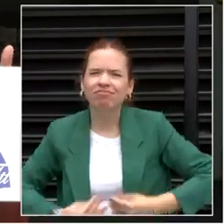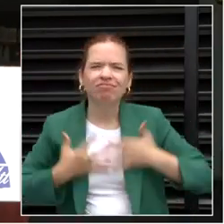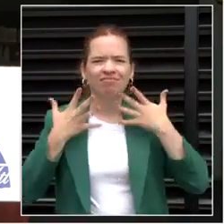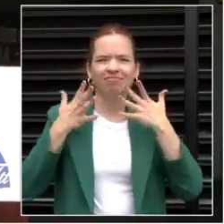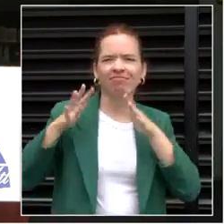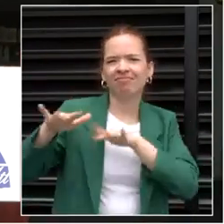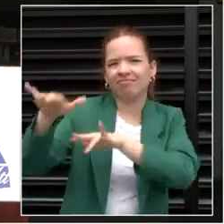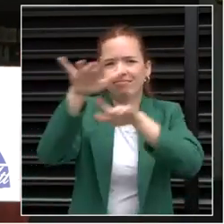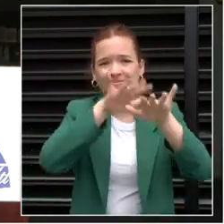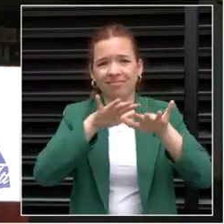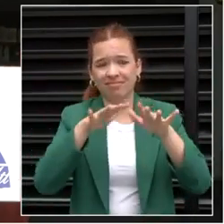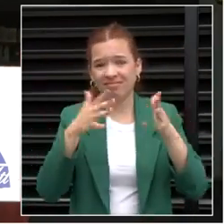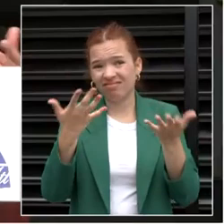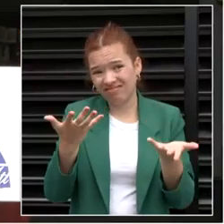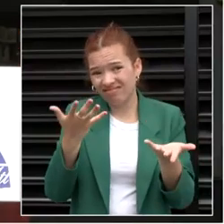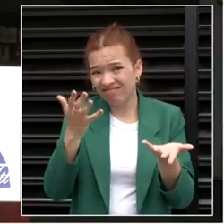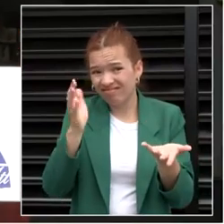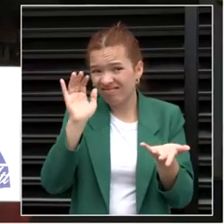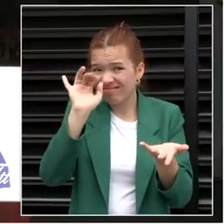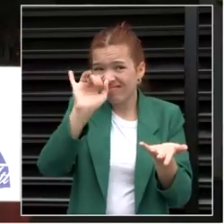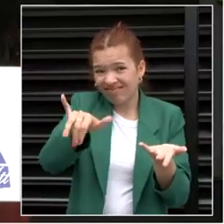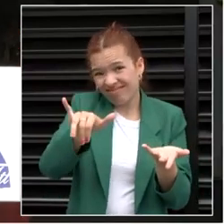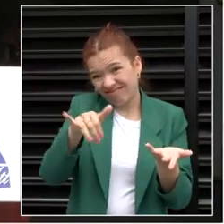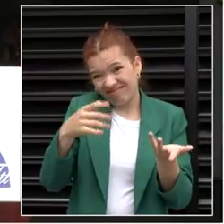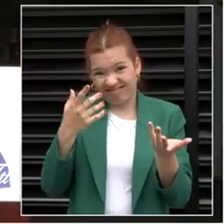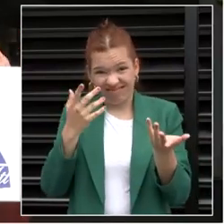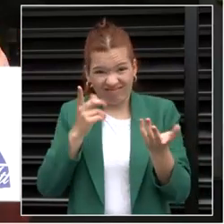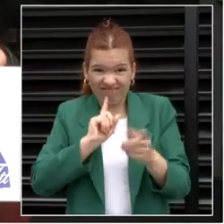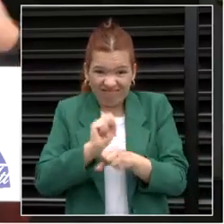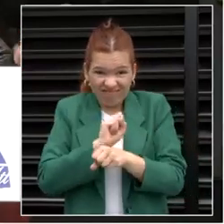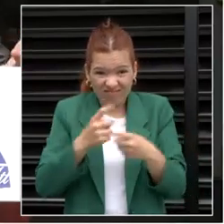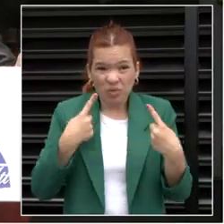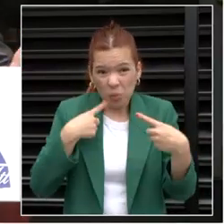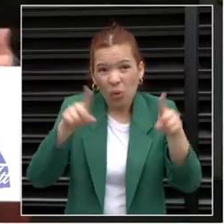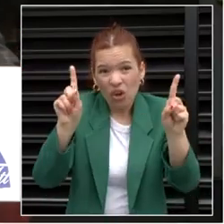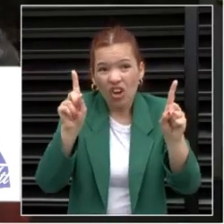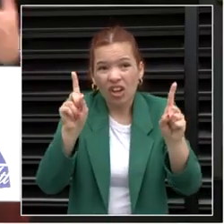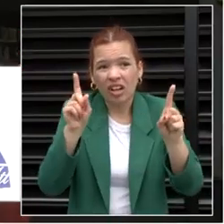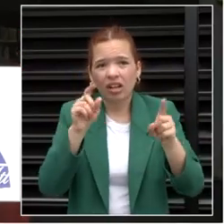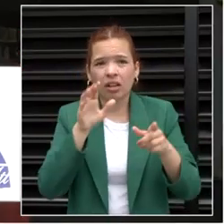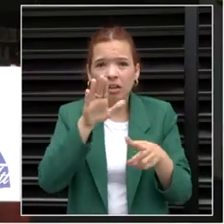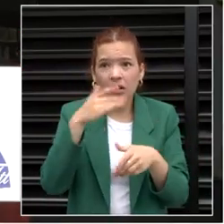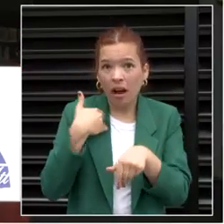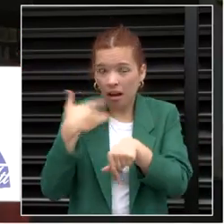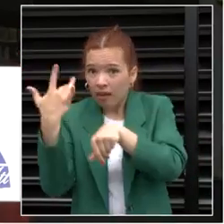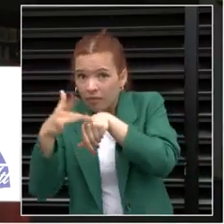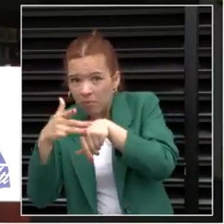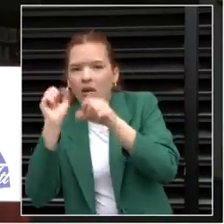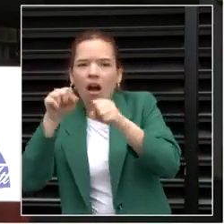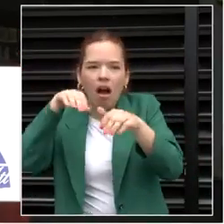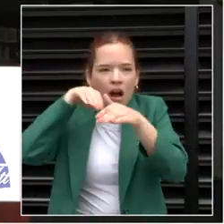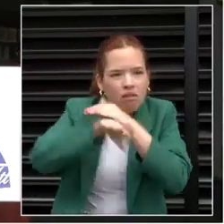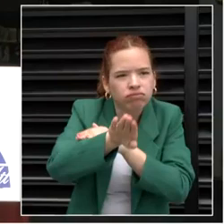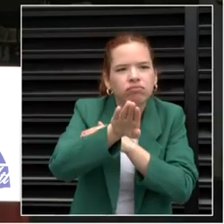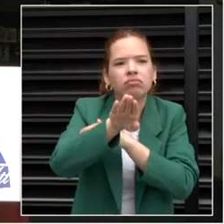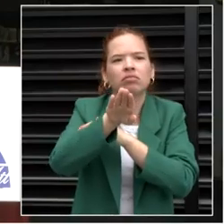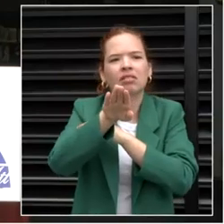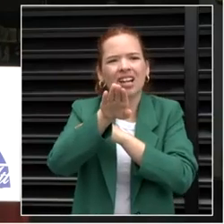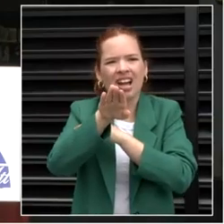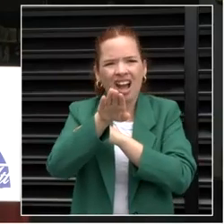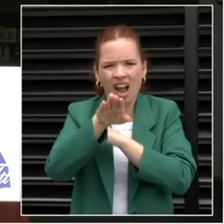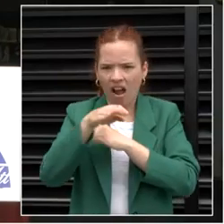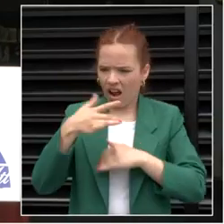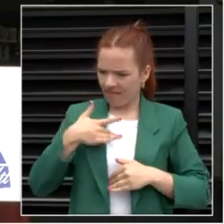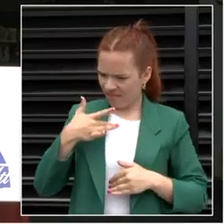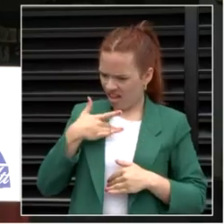works. When it's available to you and you realize that music is available to you, you know, I don't think any of us